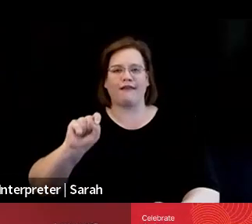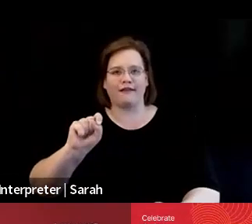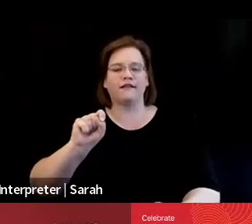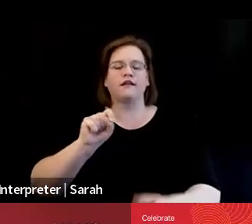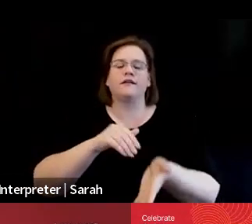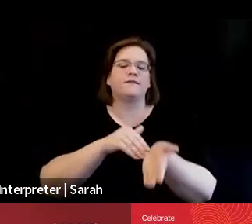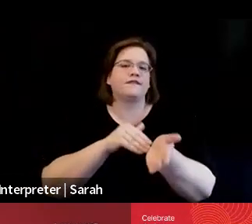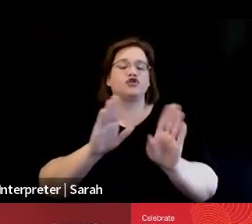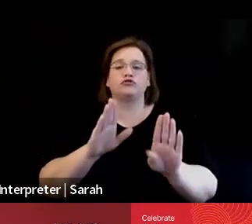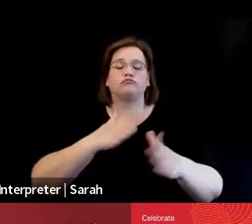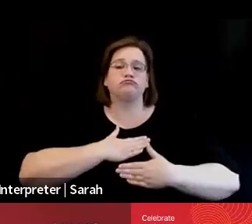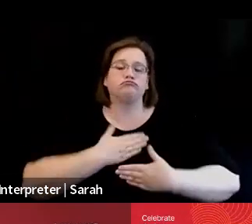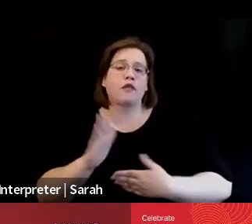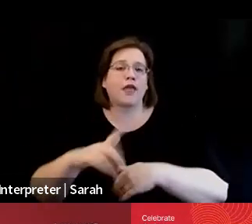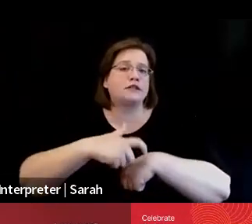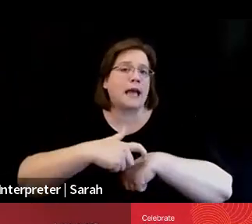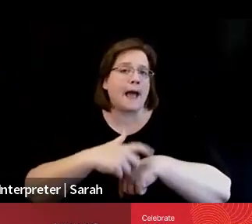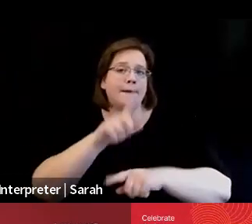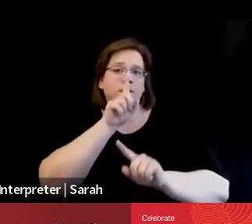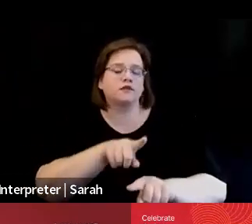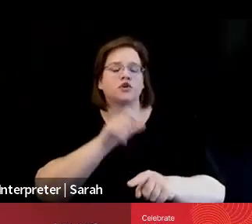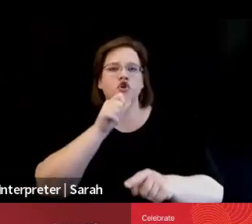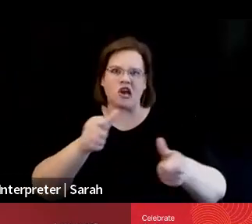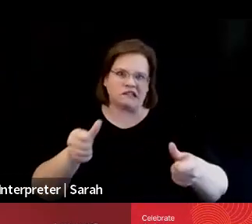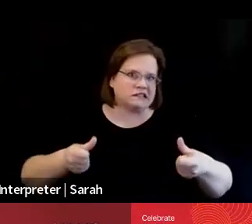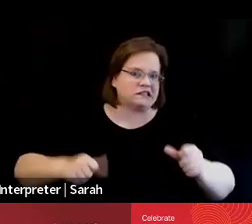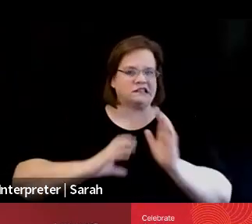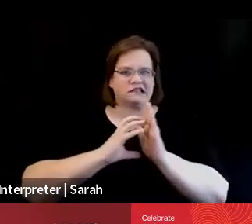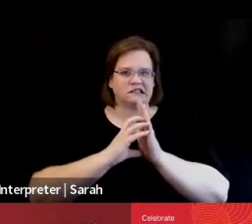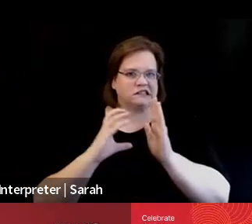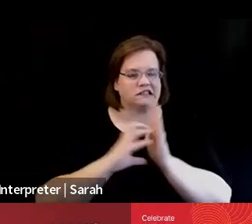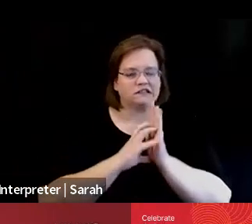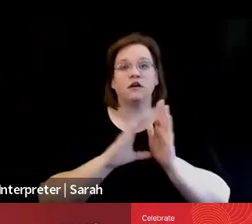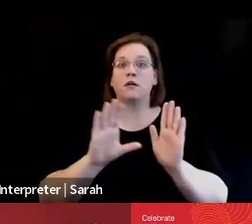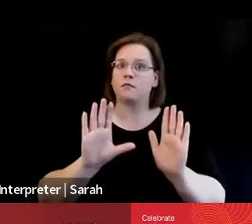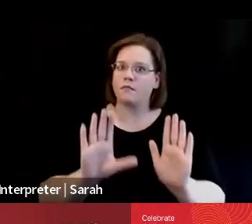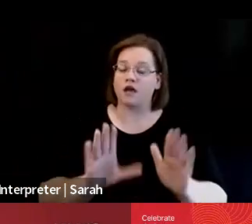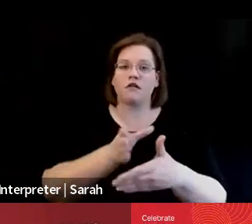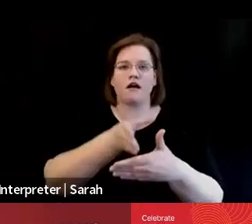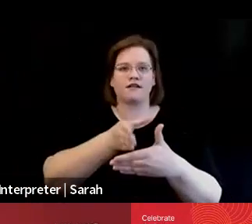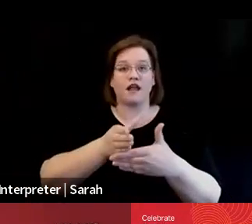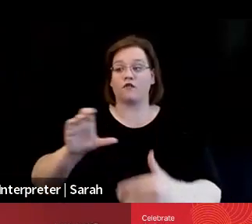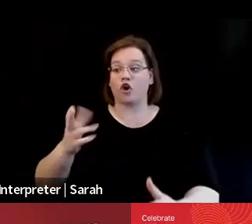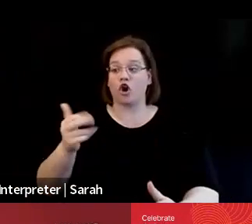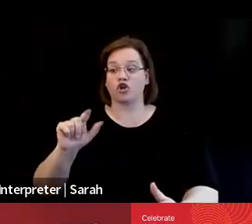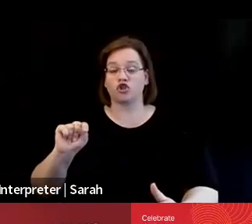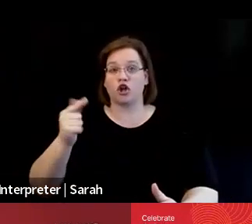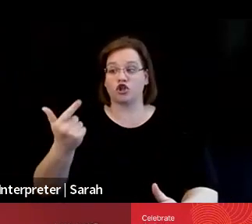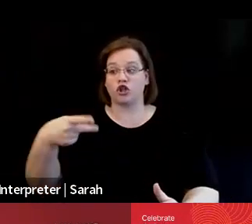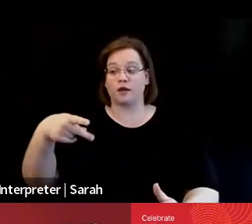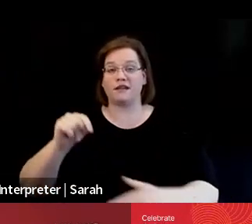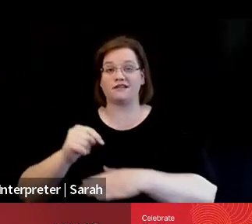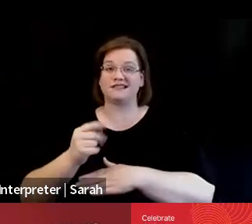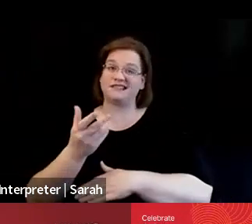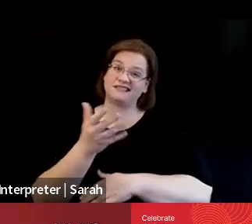time to answer questions on Reddit. So they're not necessarily putting a ton of effort into it necessarily, but on average, Chat GPT seem to kind of